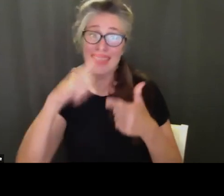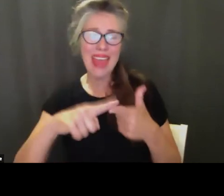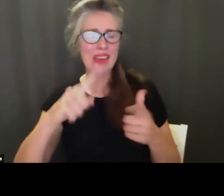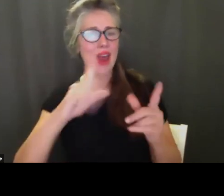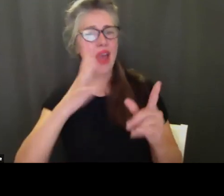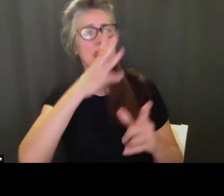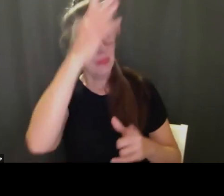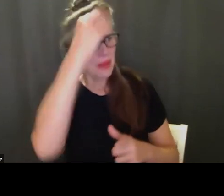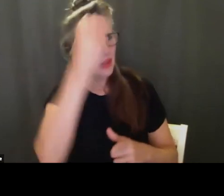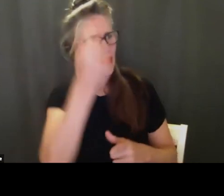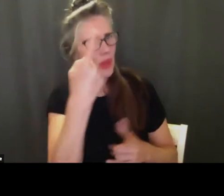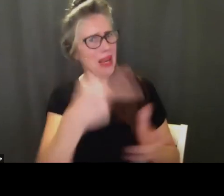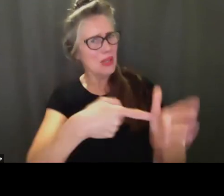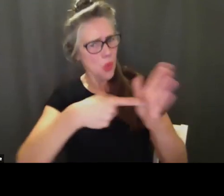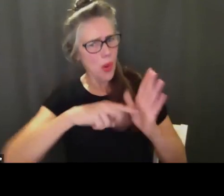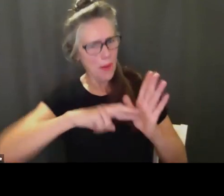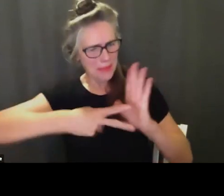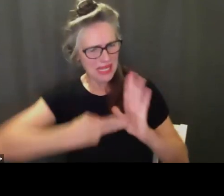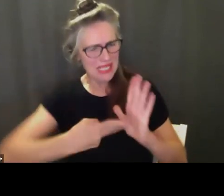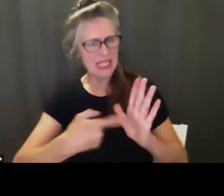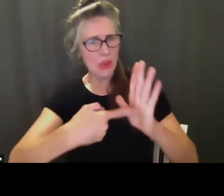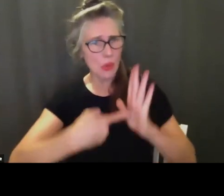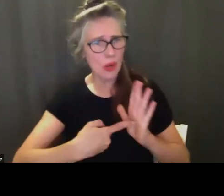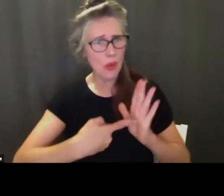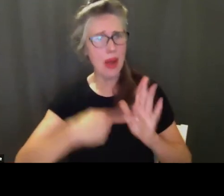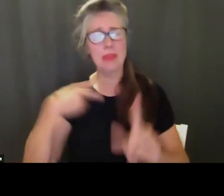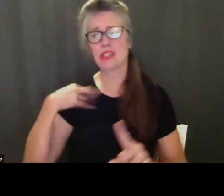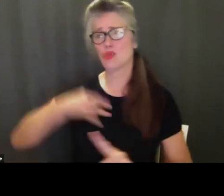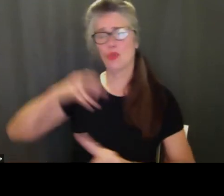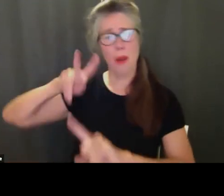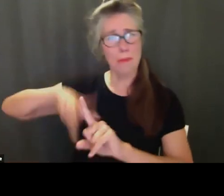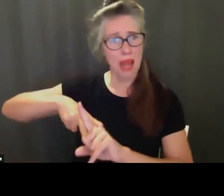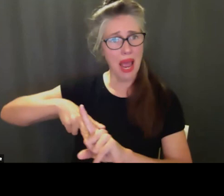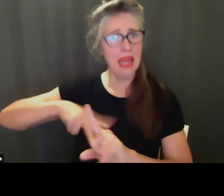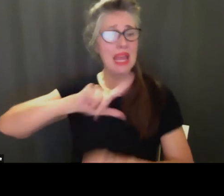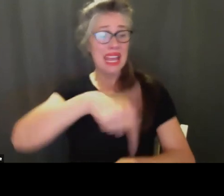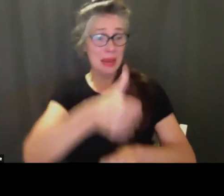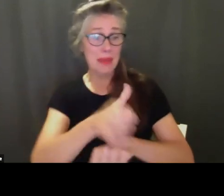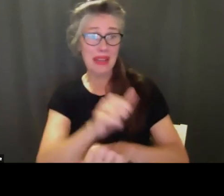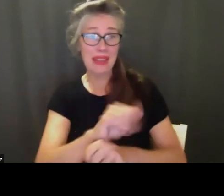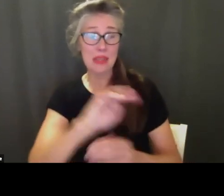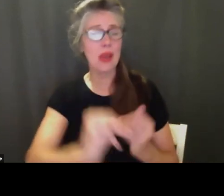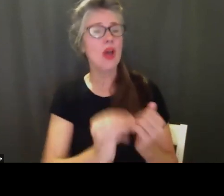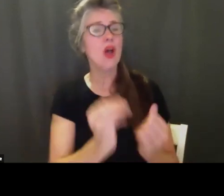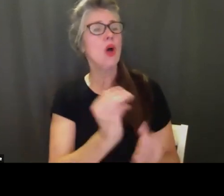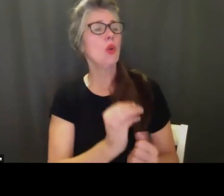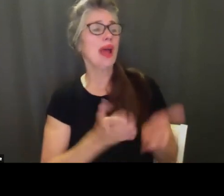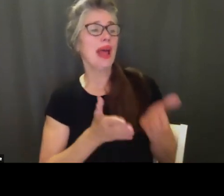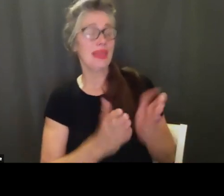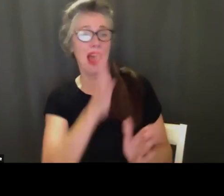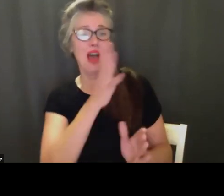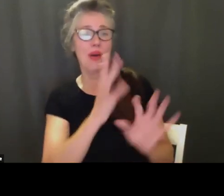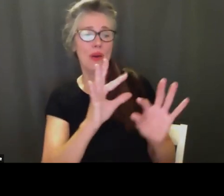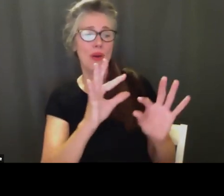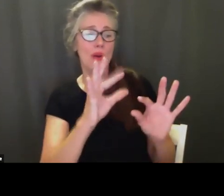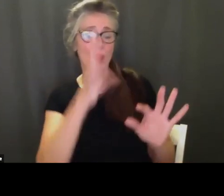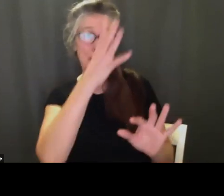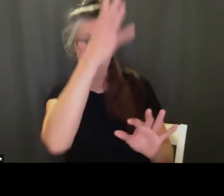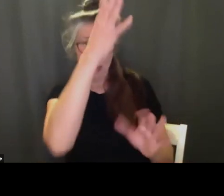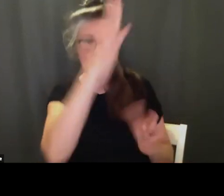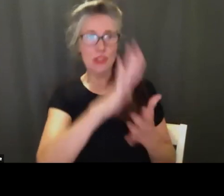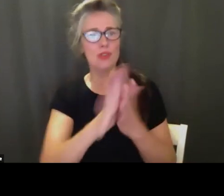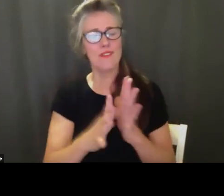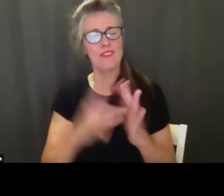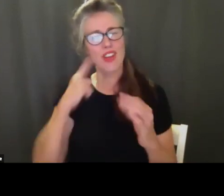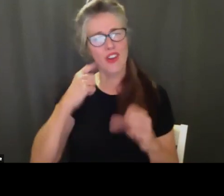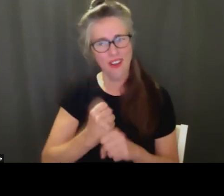of what these requirements mean. This implementation will allow for our parents to feel confident in supporting their children's academic achievements and will